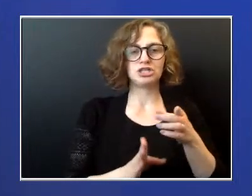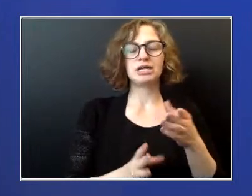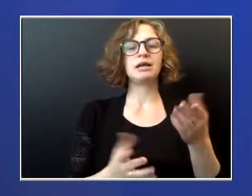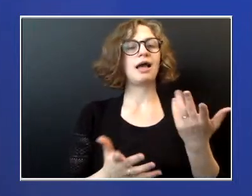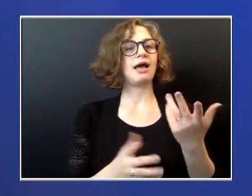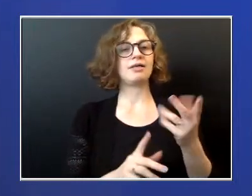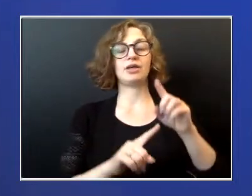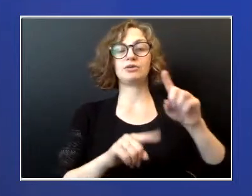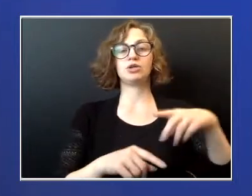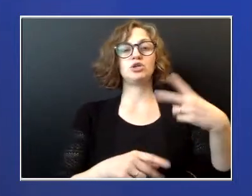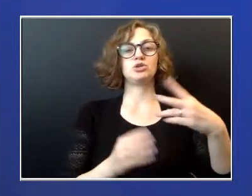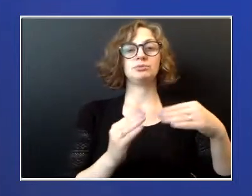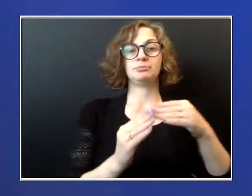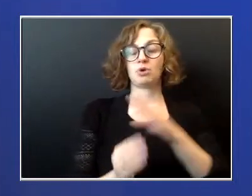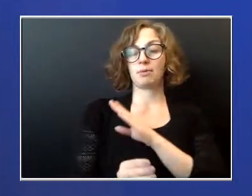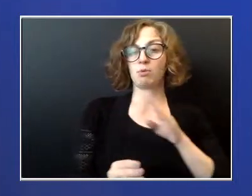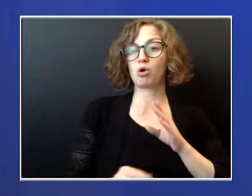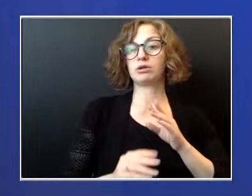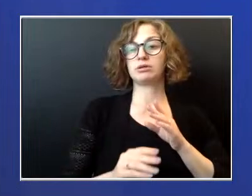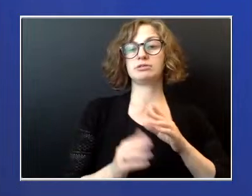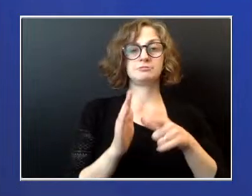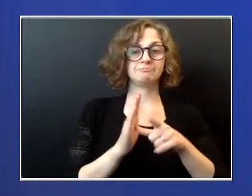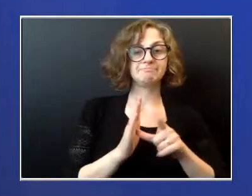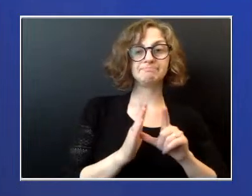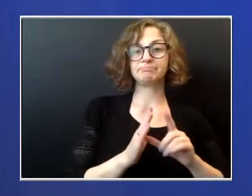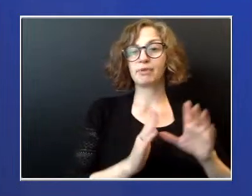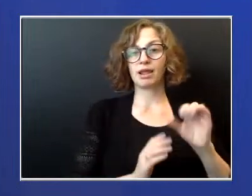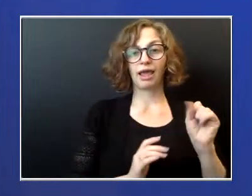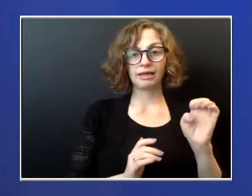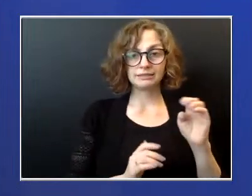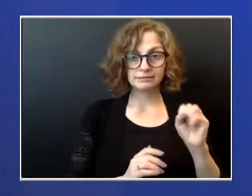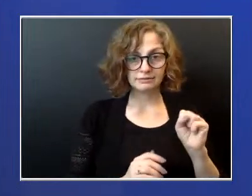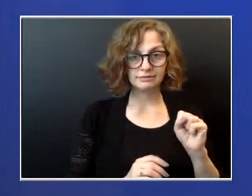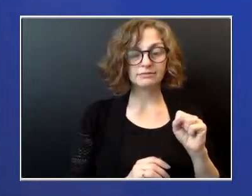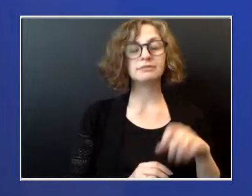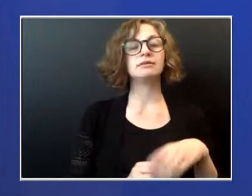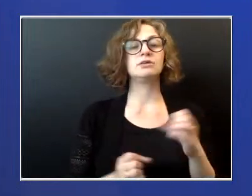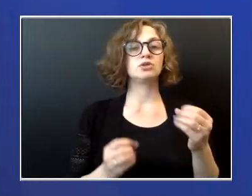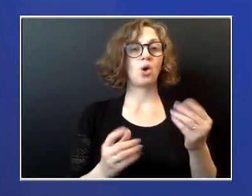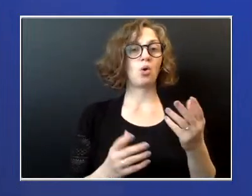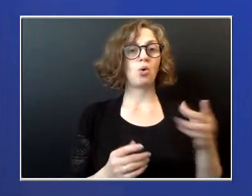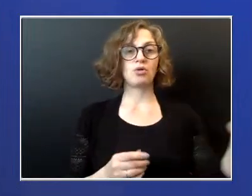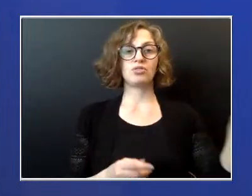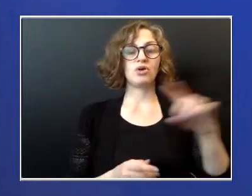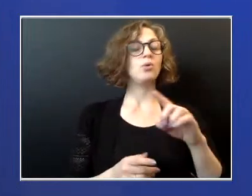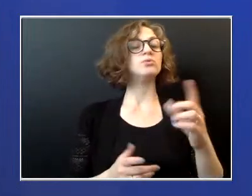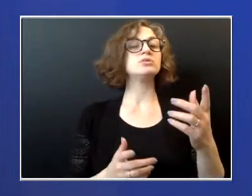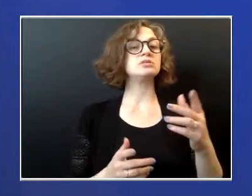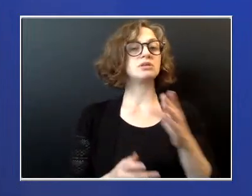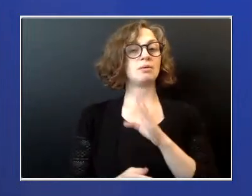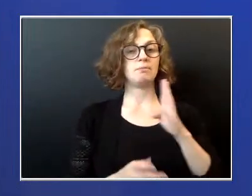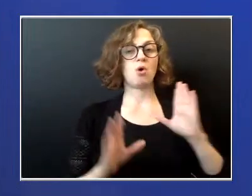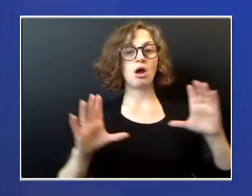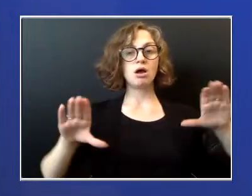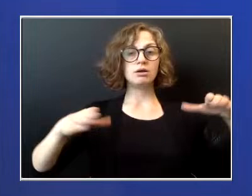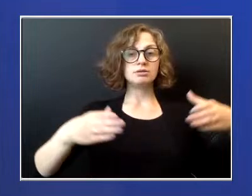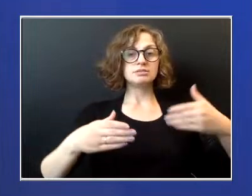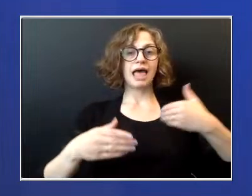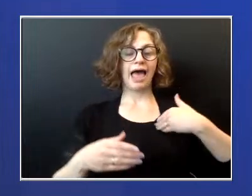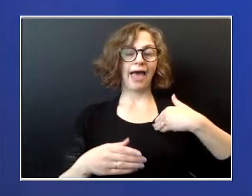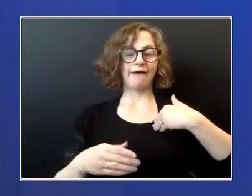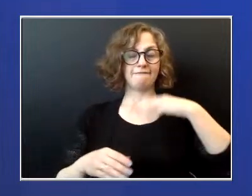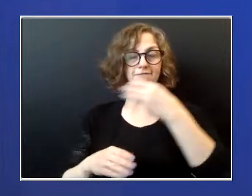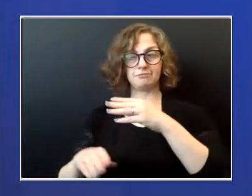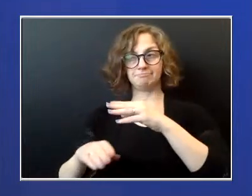these cases, so you can be reassured that these tumor boards have the input from genetic counselors who review